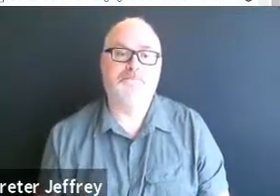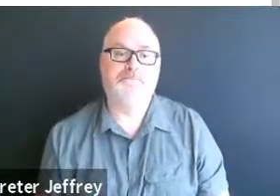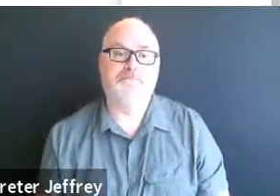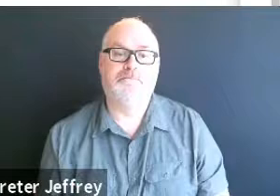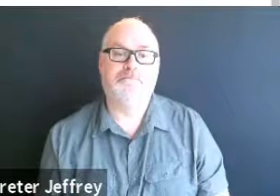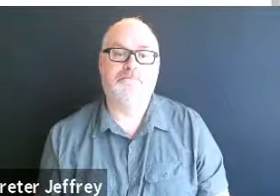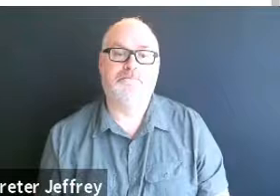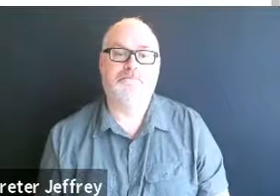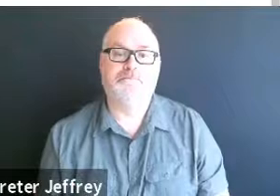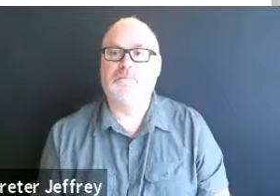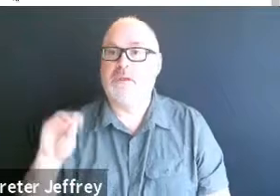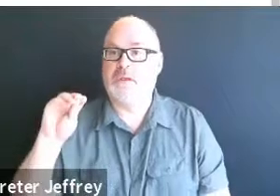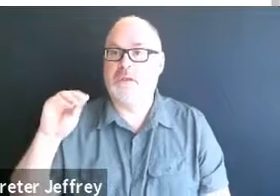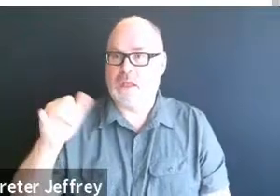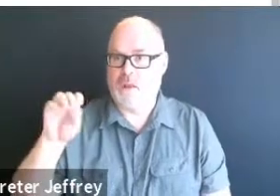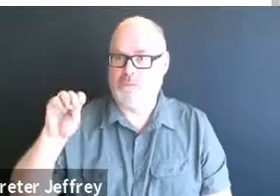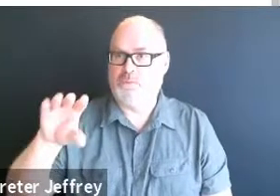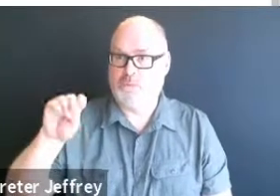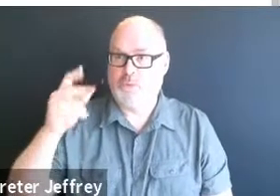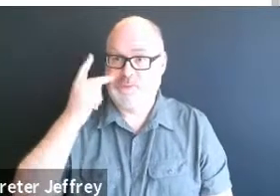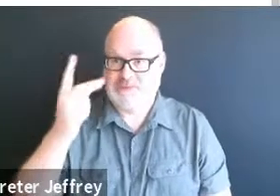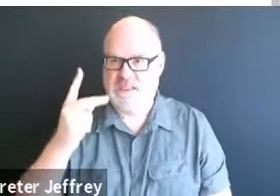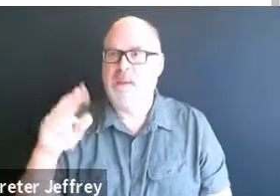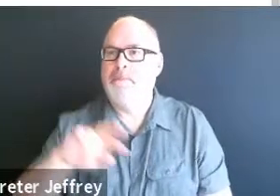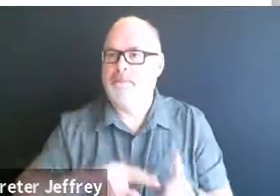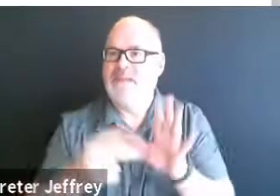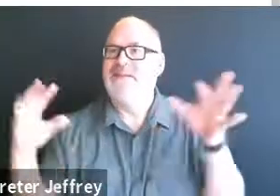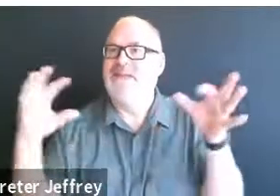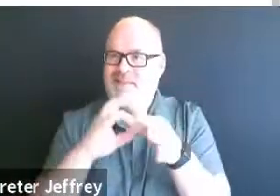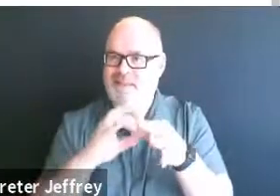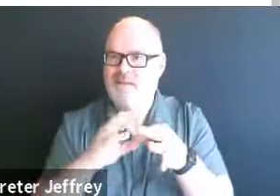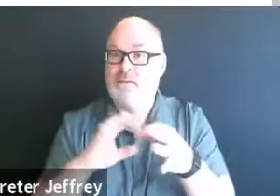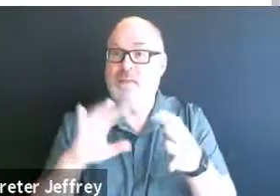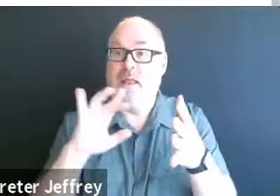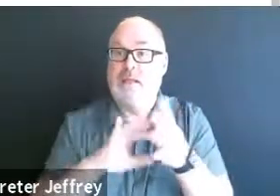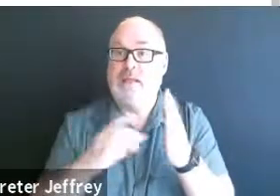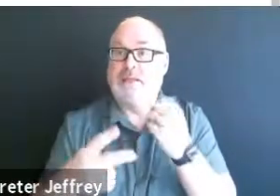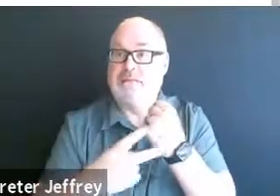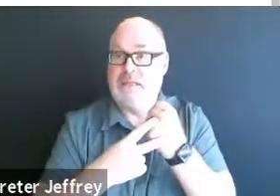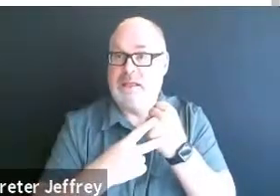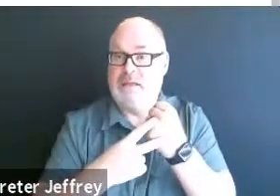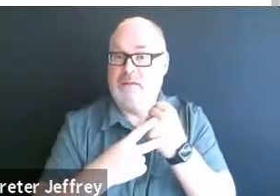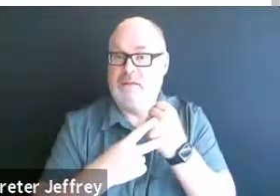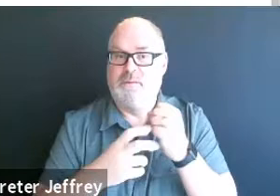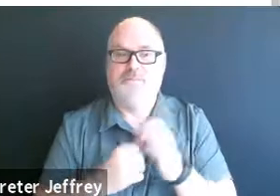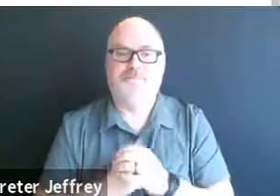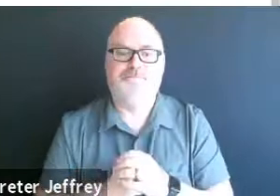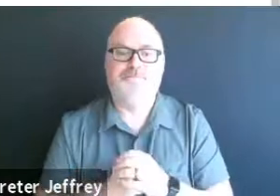And it highlighted yellow. I'm going to hit save.